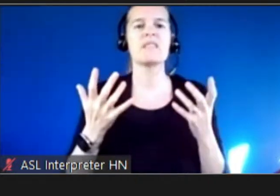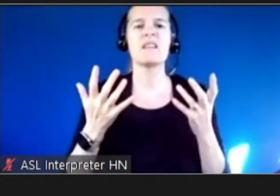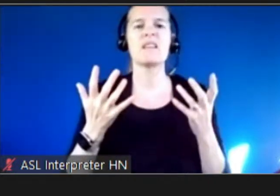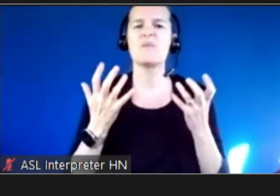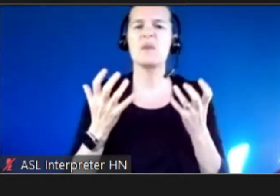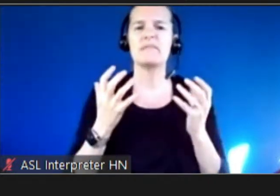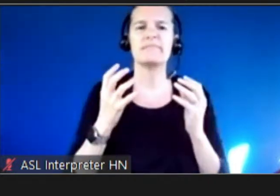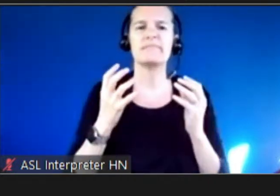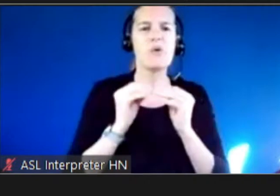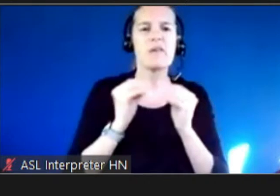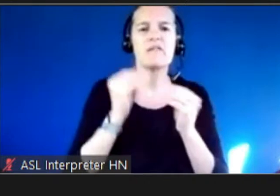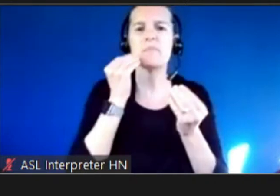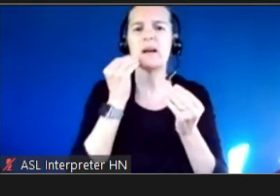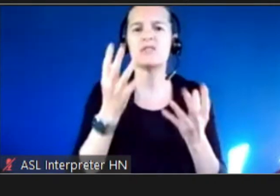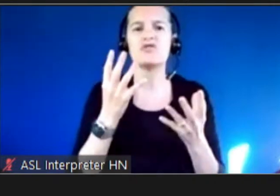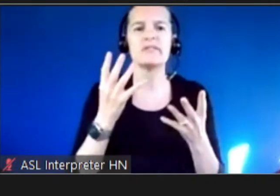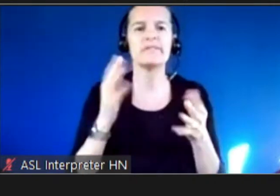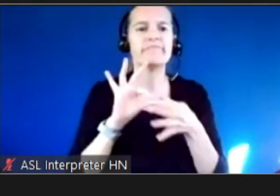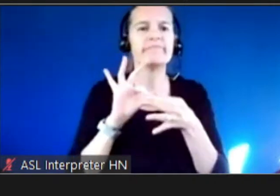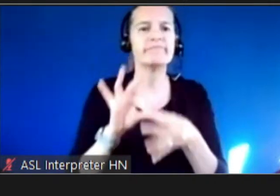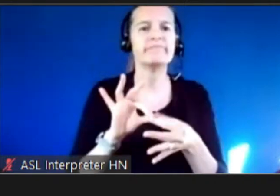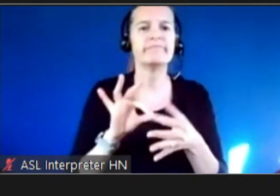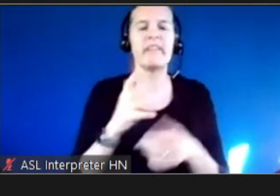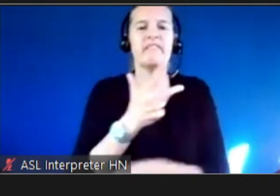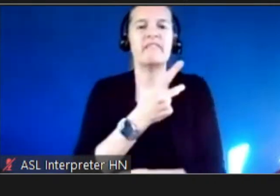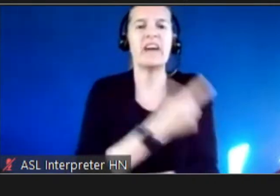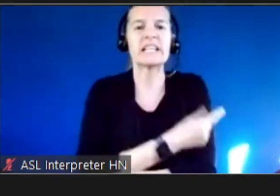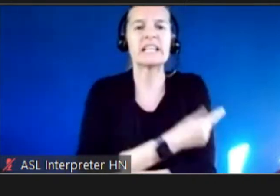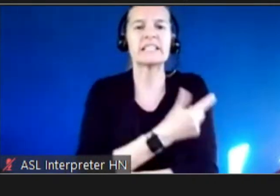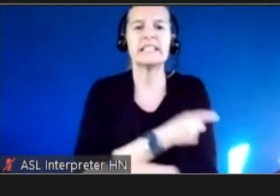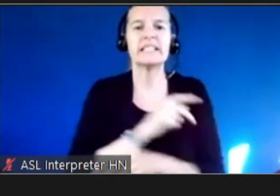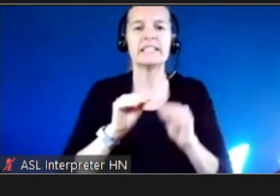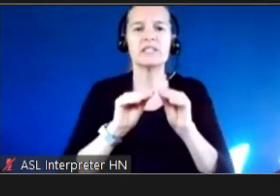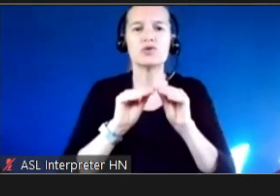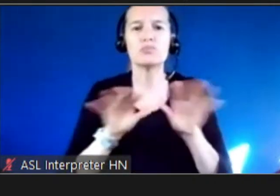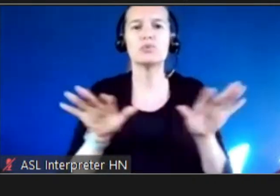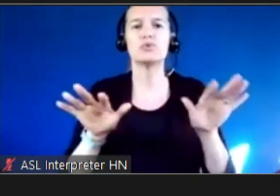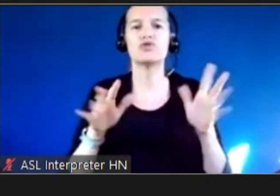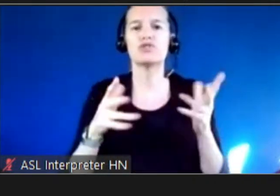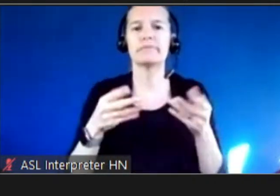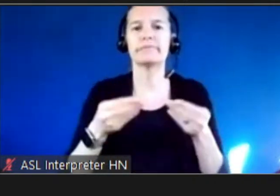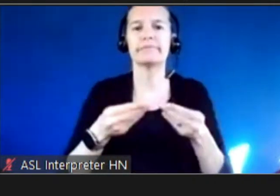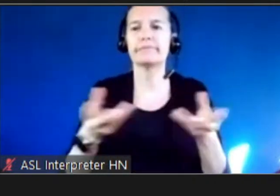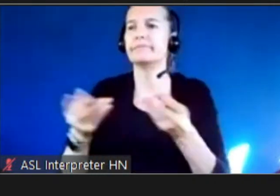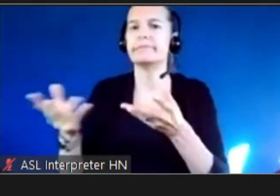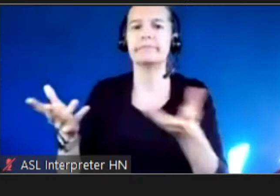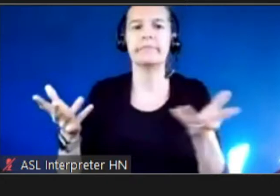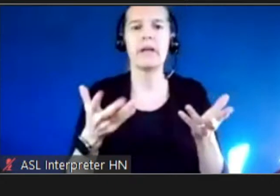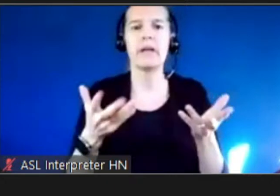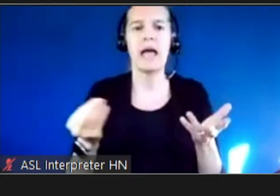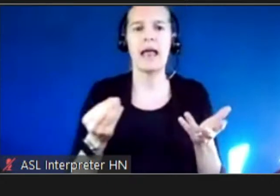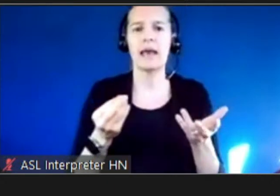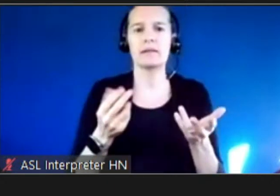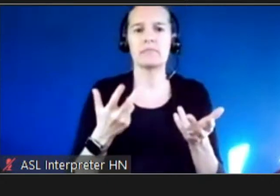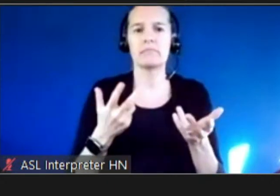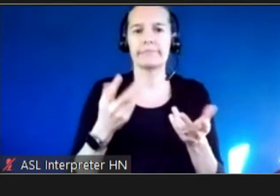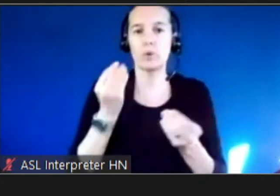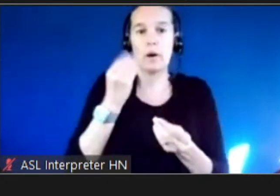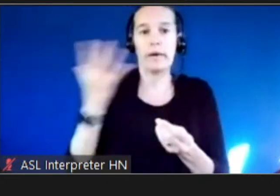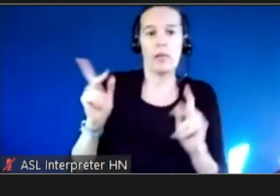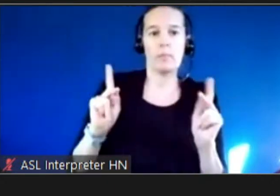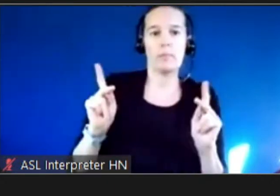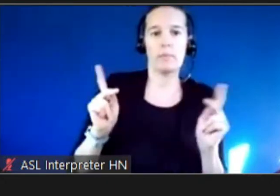regarding vaccine distribution and providing that information to the public. So I know, I think